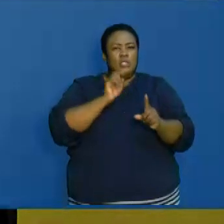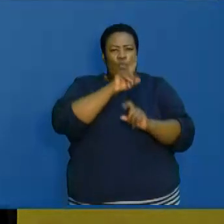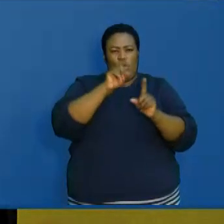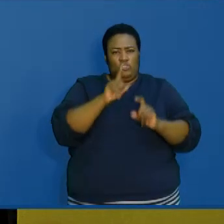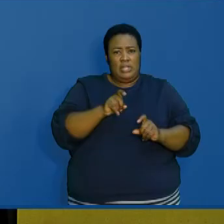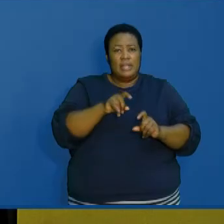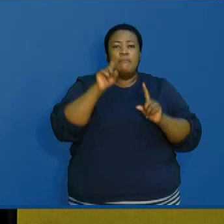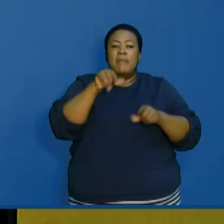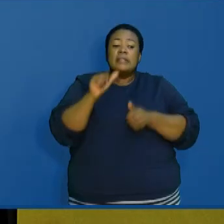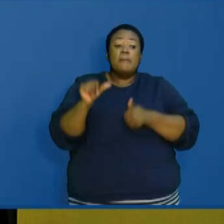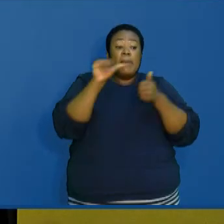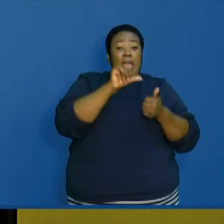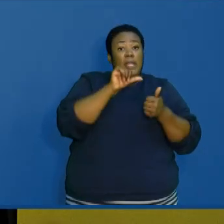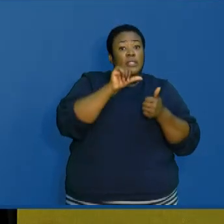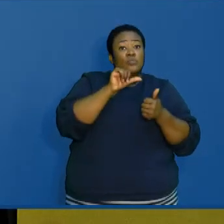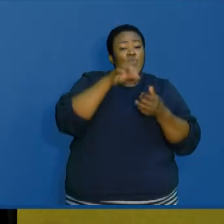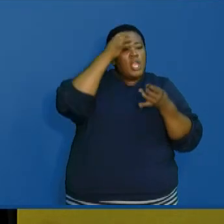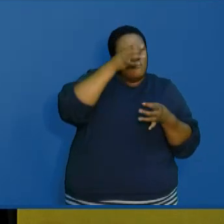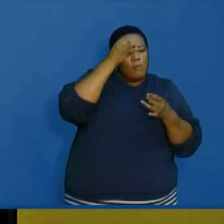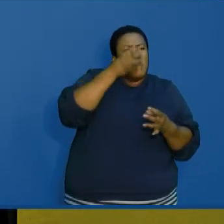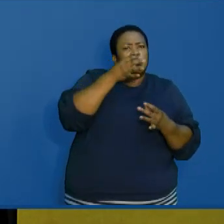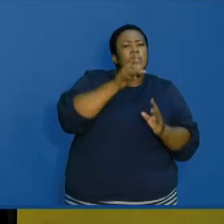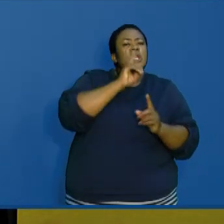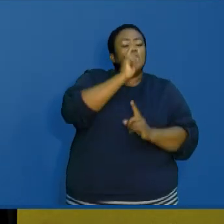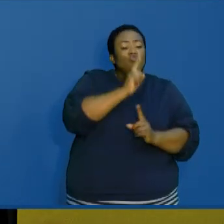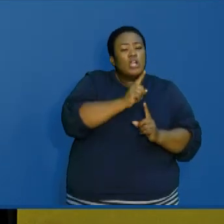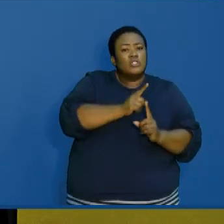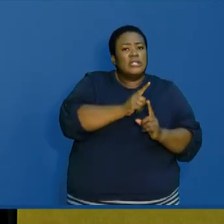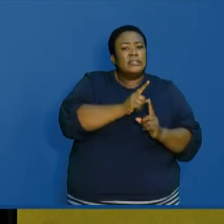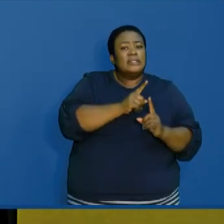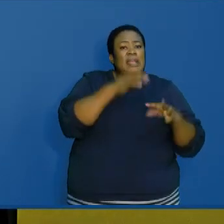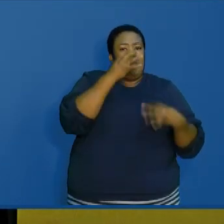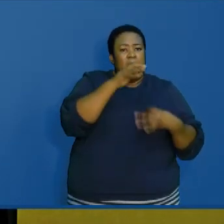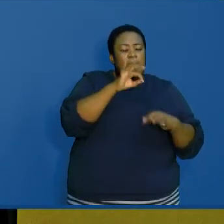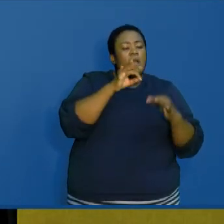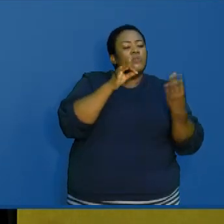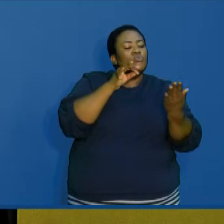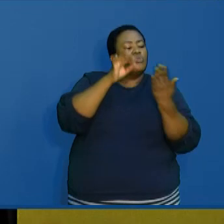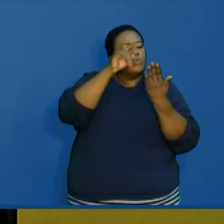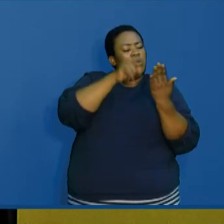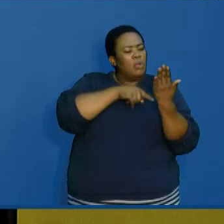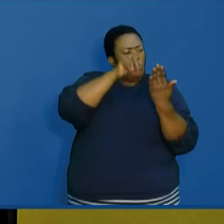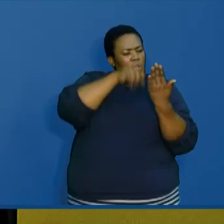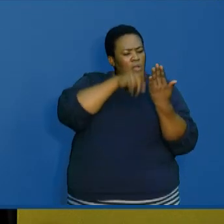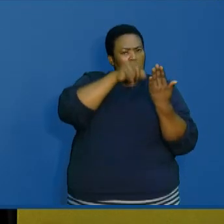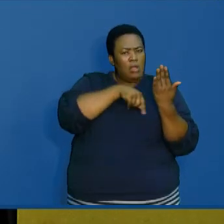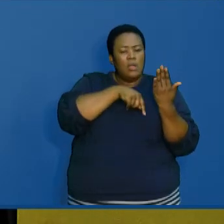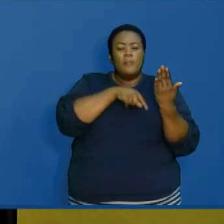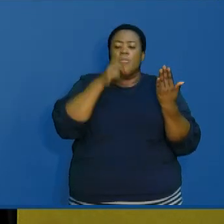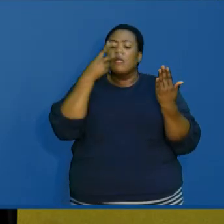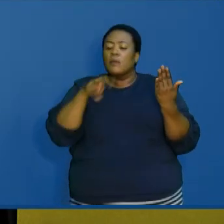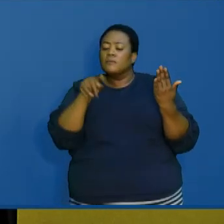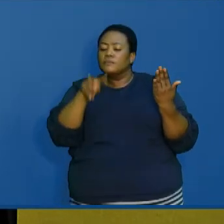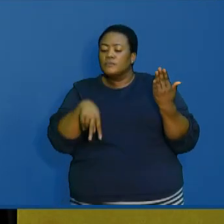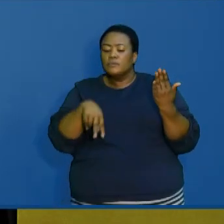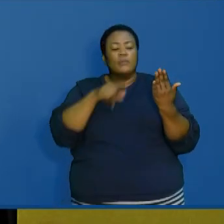the information and instructions paper where you do what we call a checklist. Check if you have answered